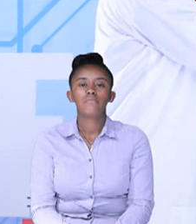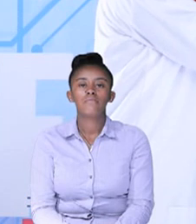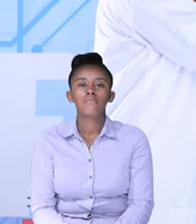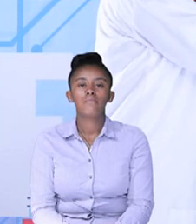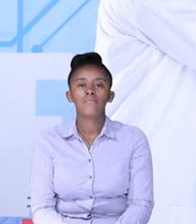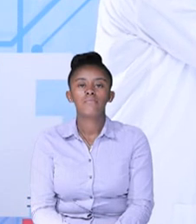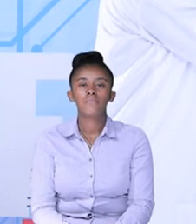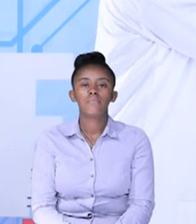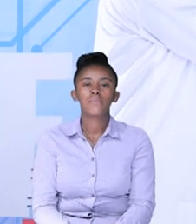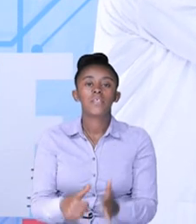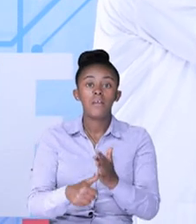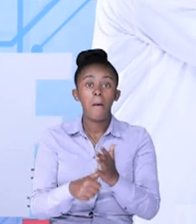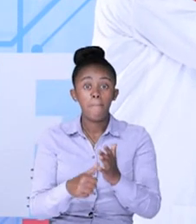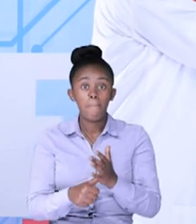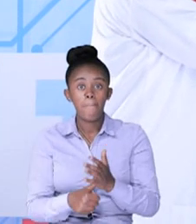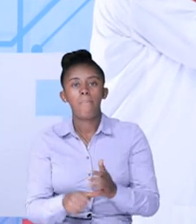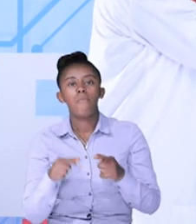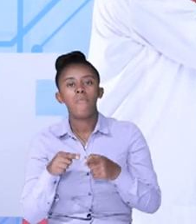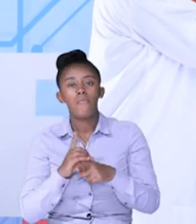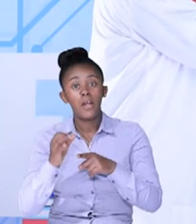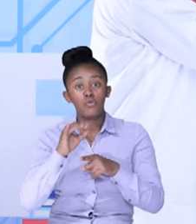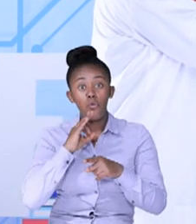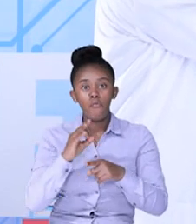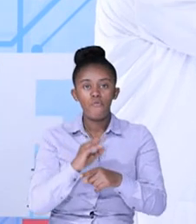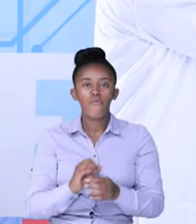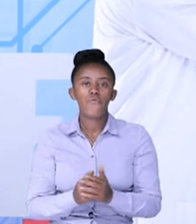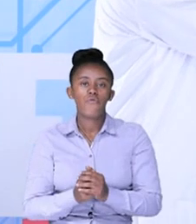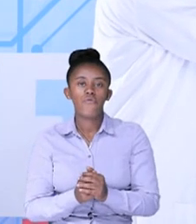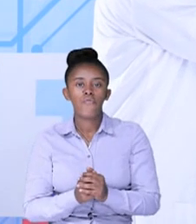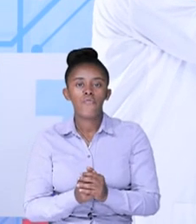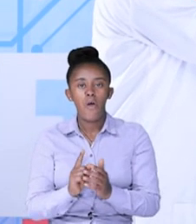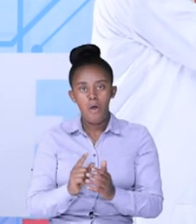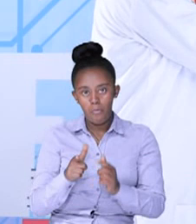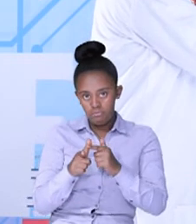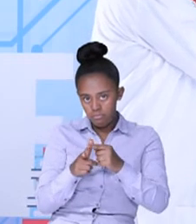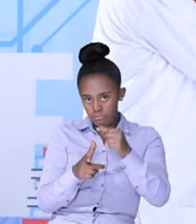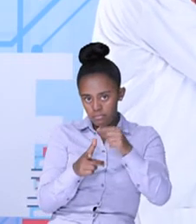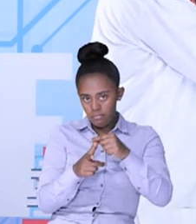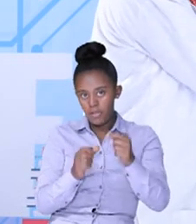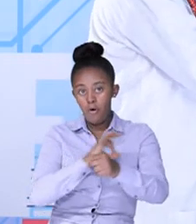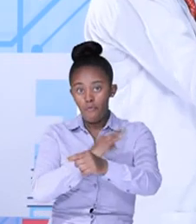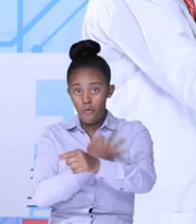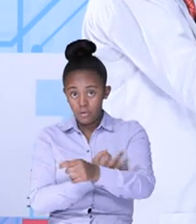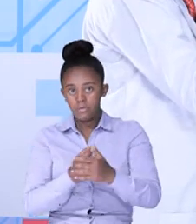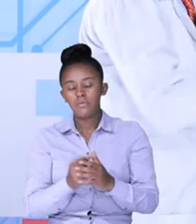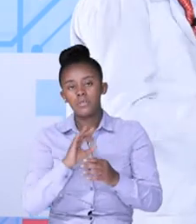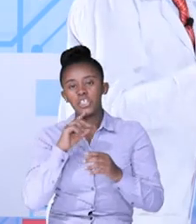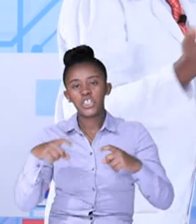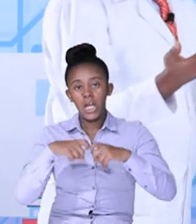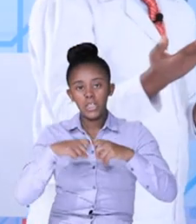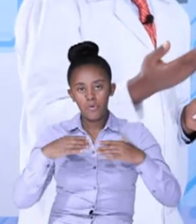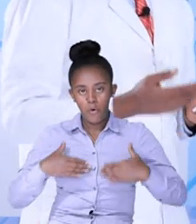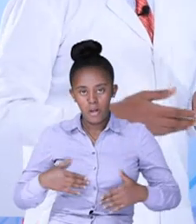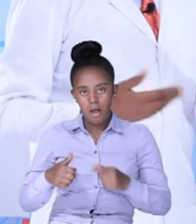apply your thumb is pointing to the direction of upward, so that the force exerted on this charged body